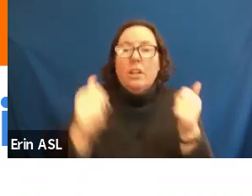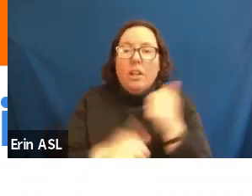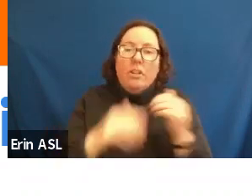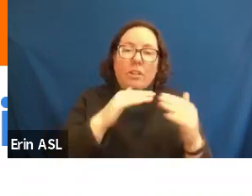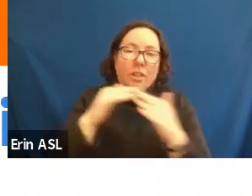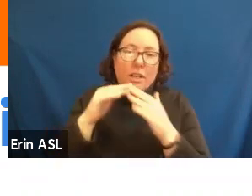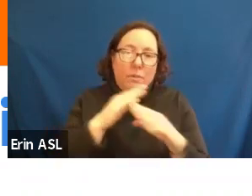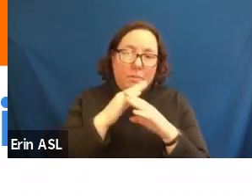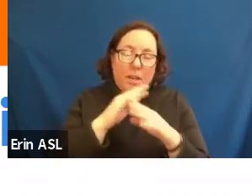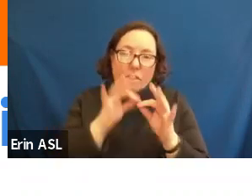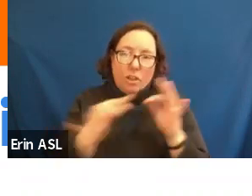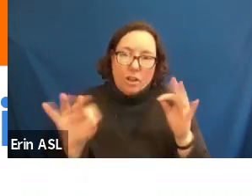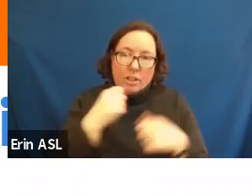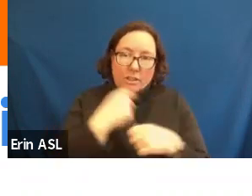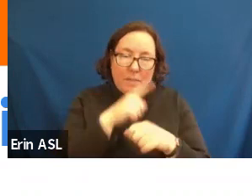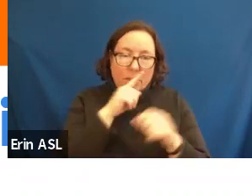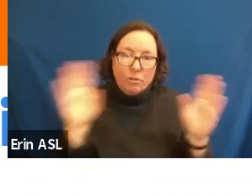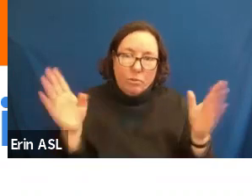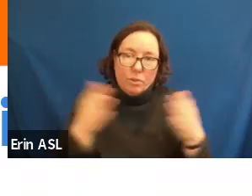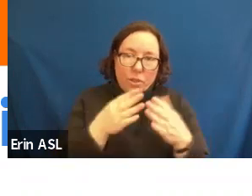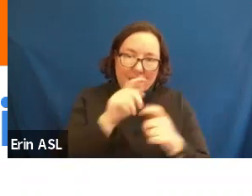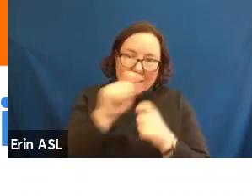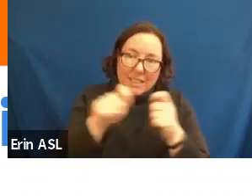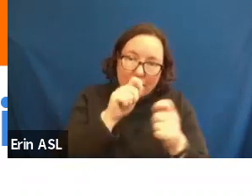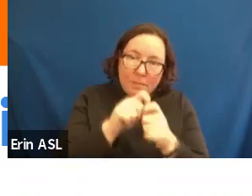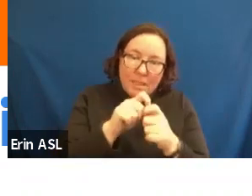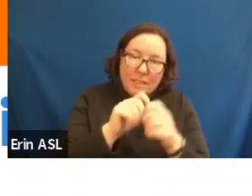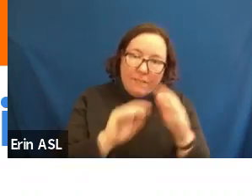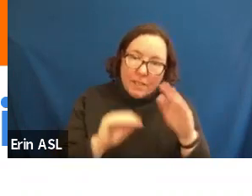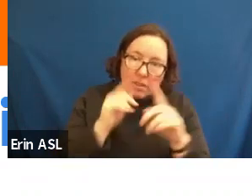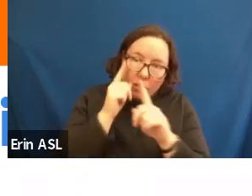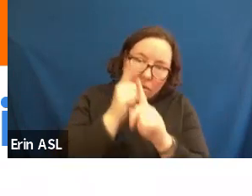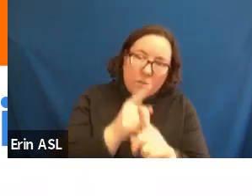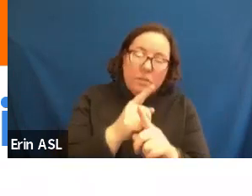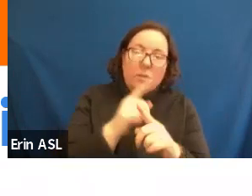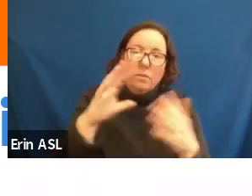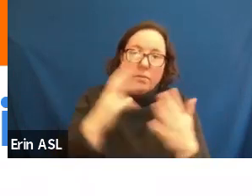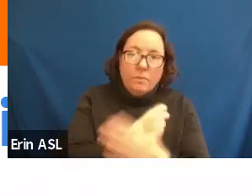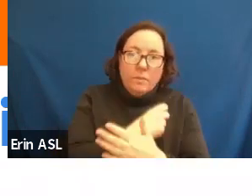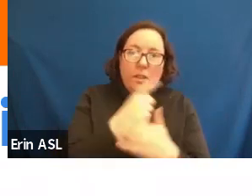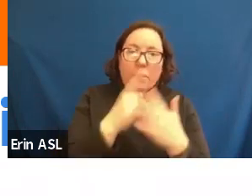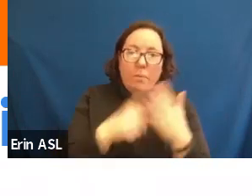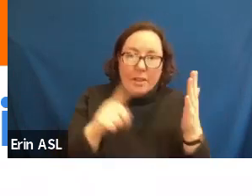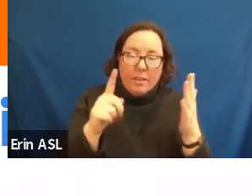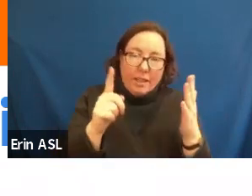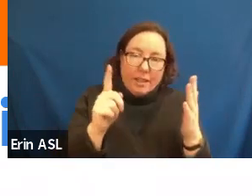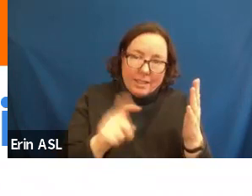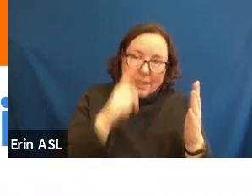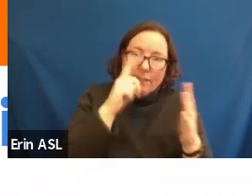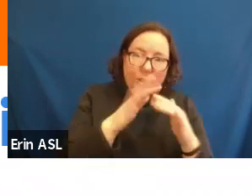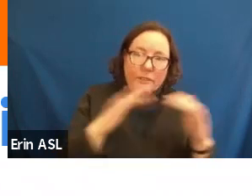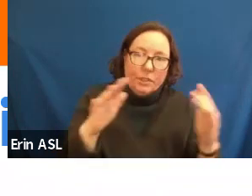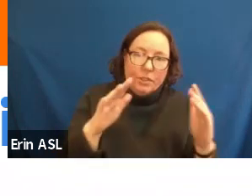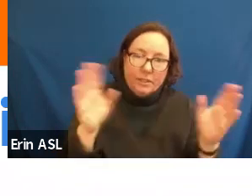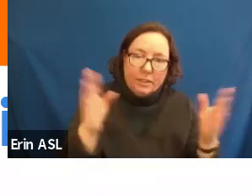if the admissions policy is narrowly tailored to achieve the school's interest in diversity. Narrowly tailored, so